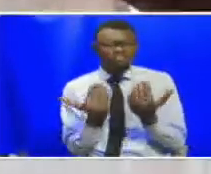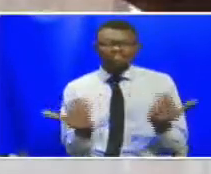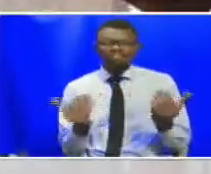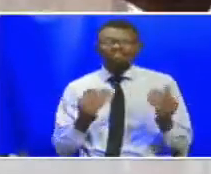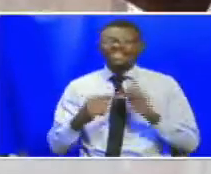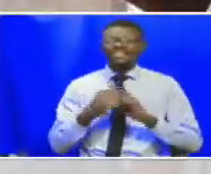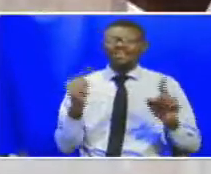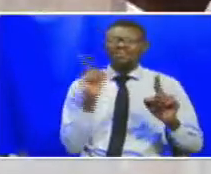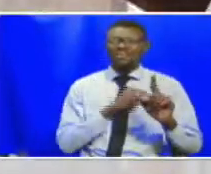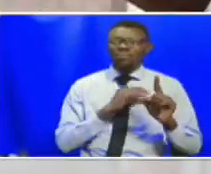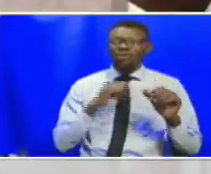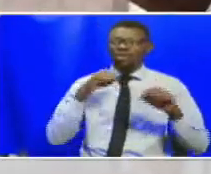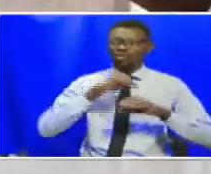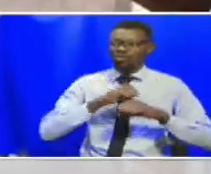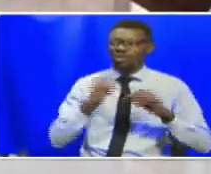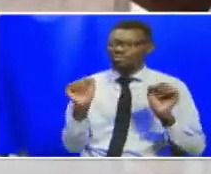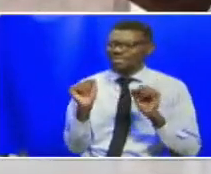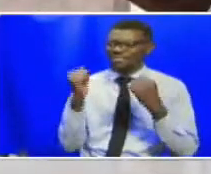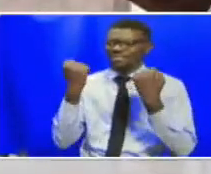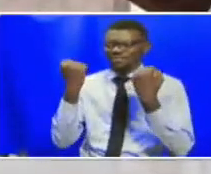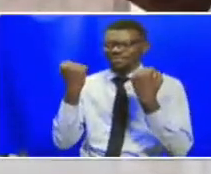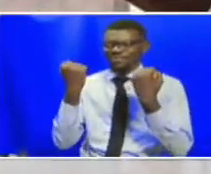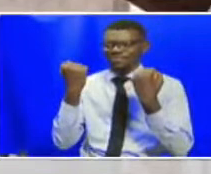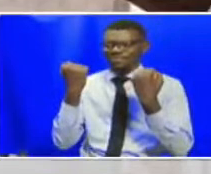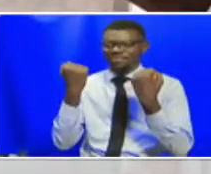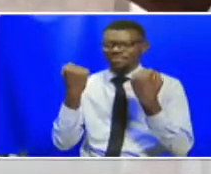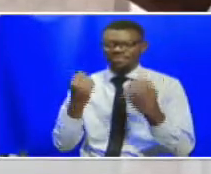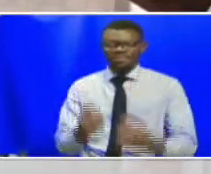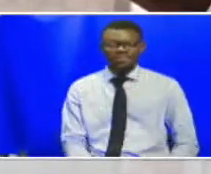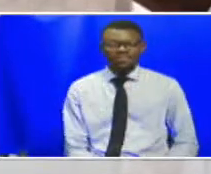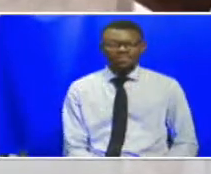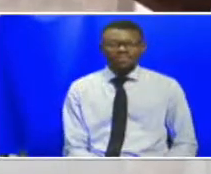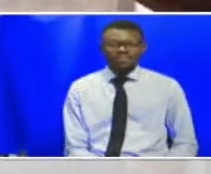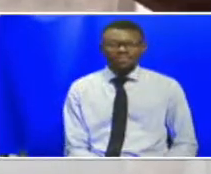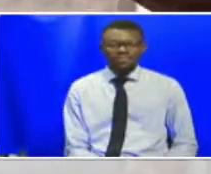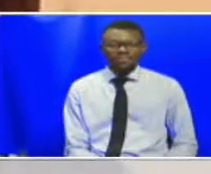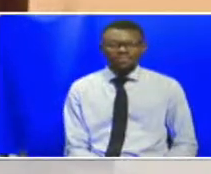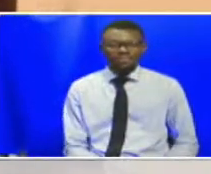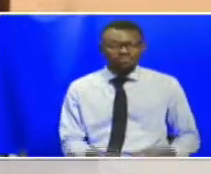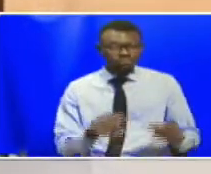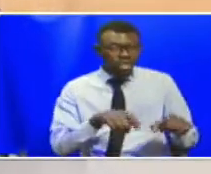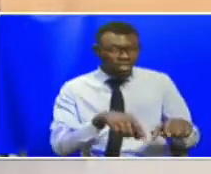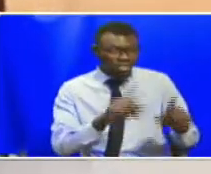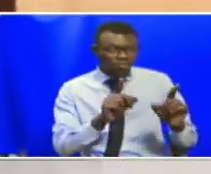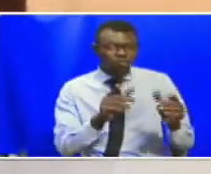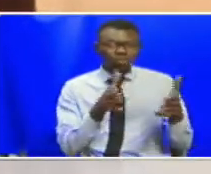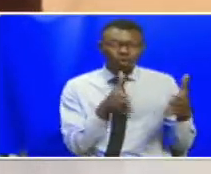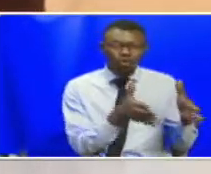School was a safer bet. Alikuja kutambia kwamba alipata nafasi.